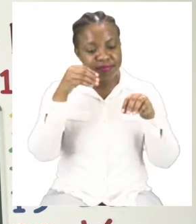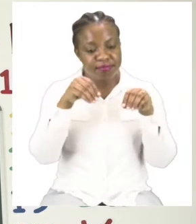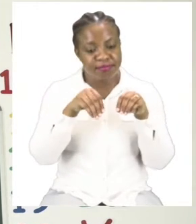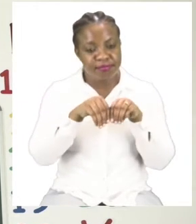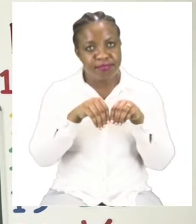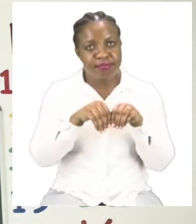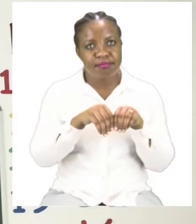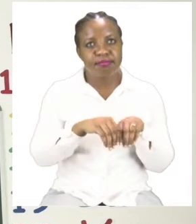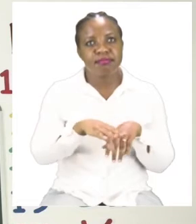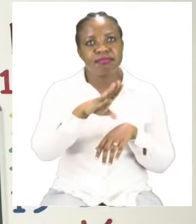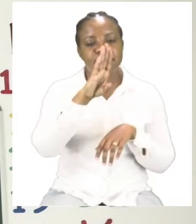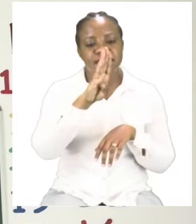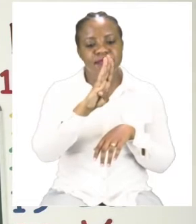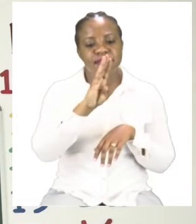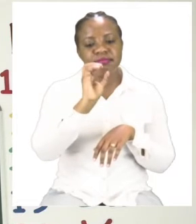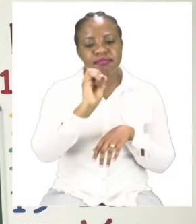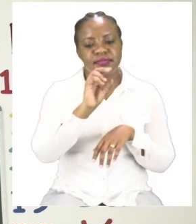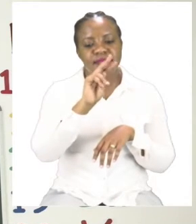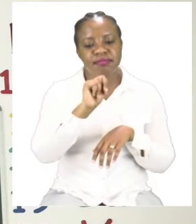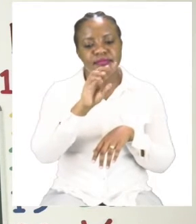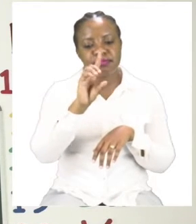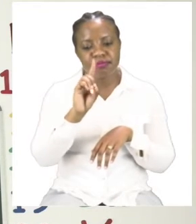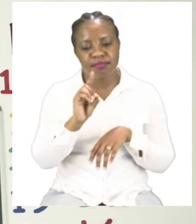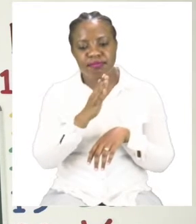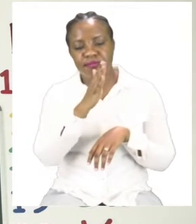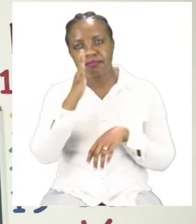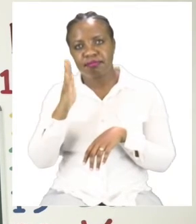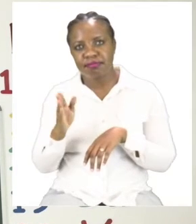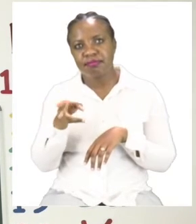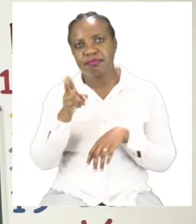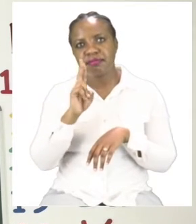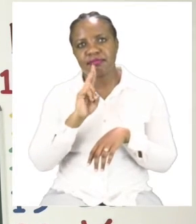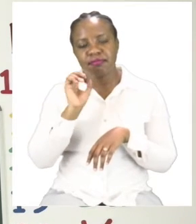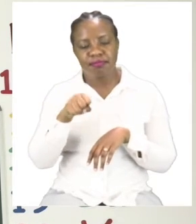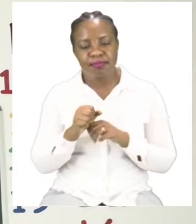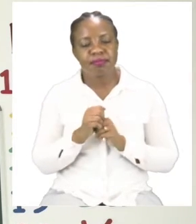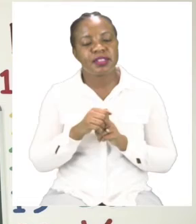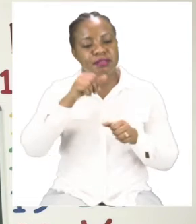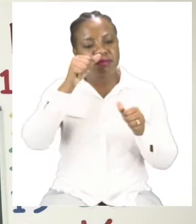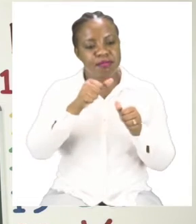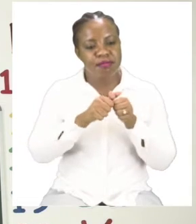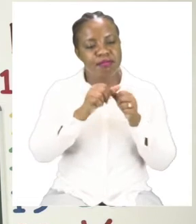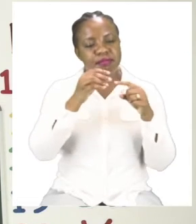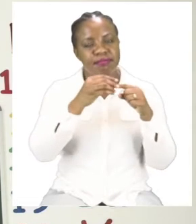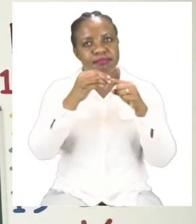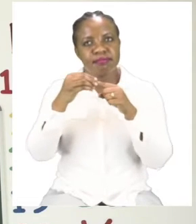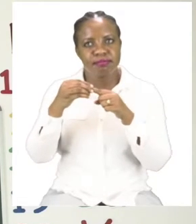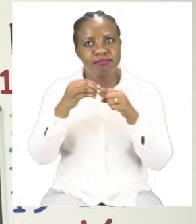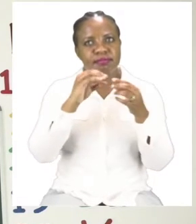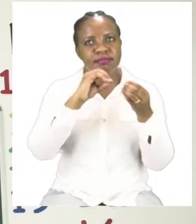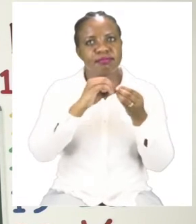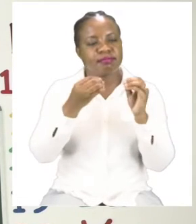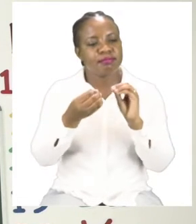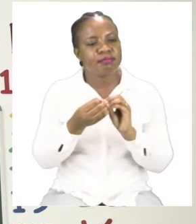an answer on the other side. And our special number is 13. So, instead of